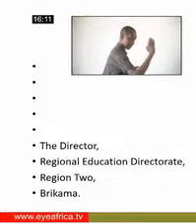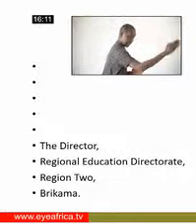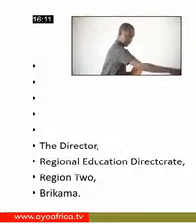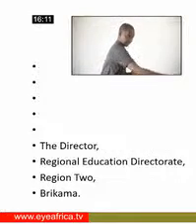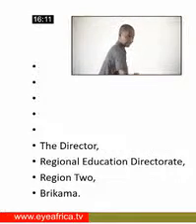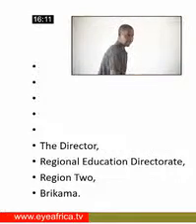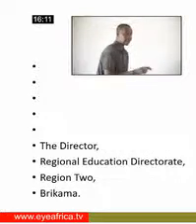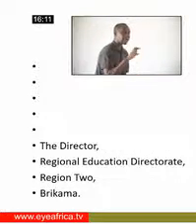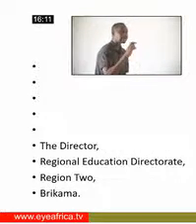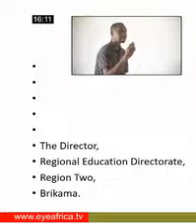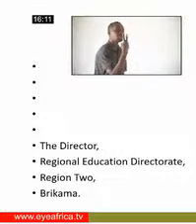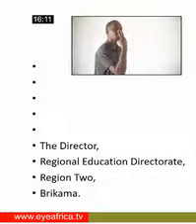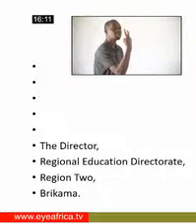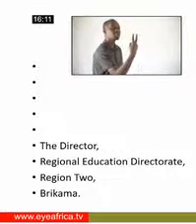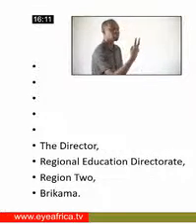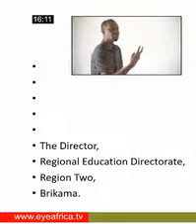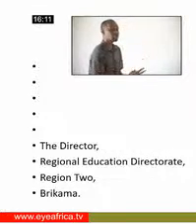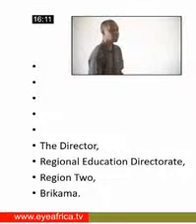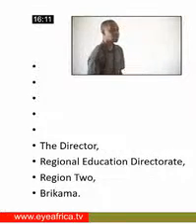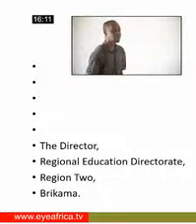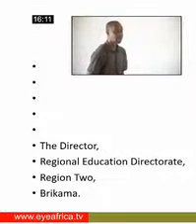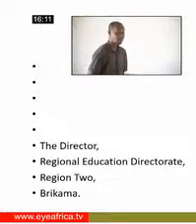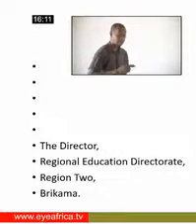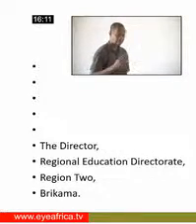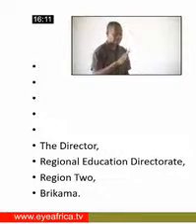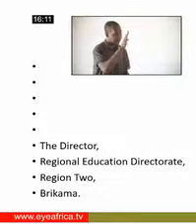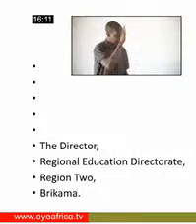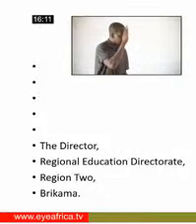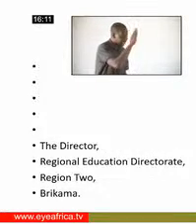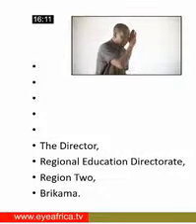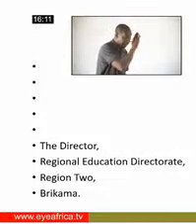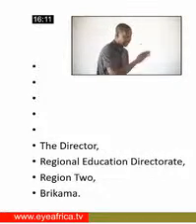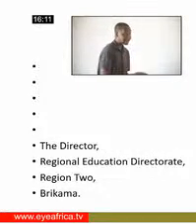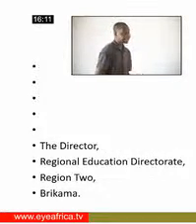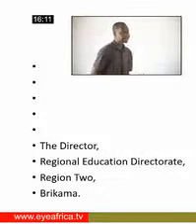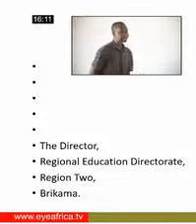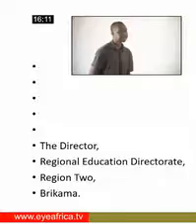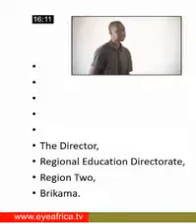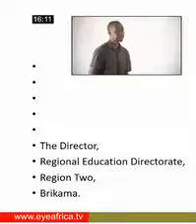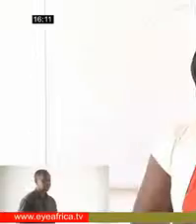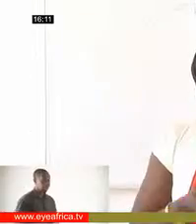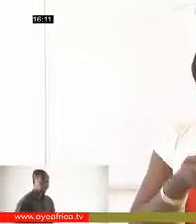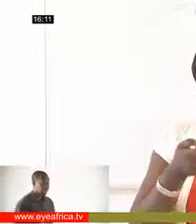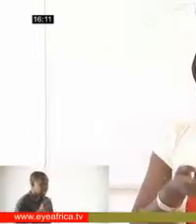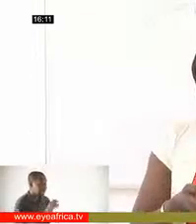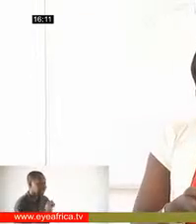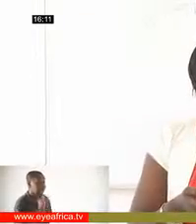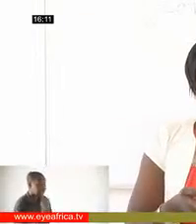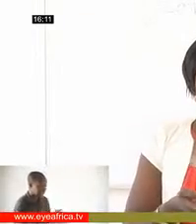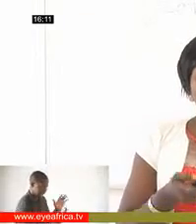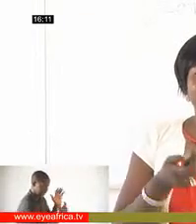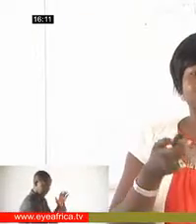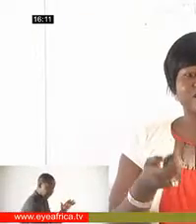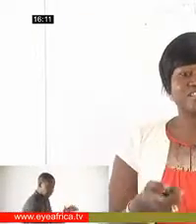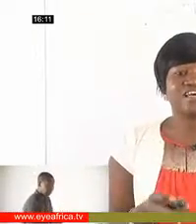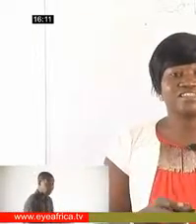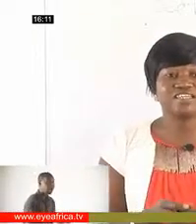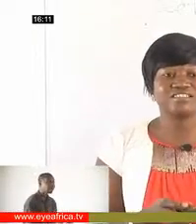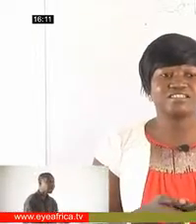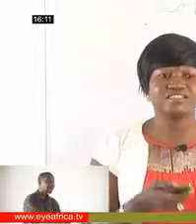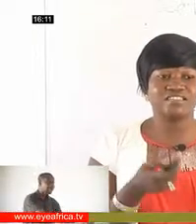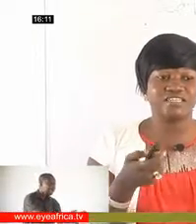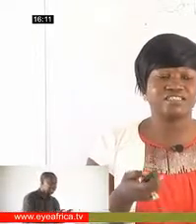Region 2. Where is it located? Birkama. So this is an example of a